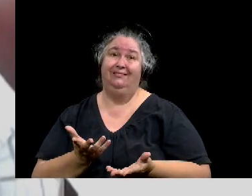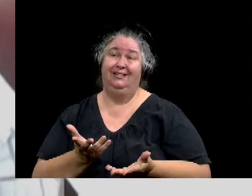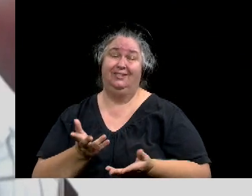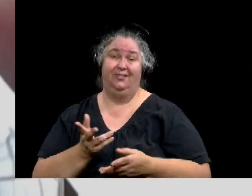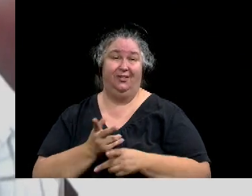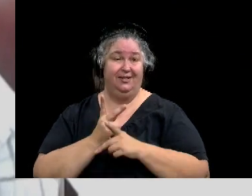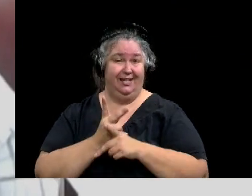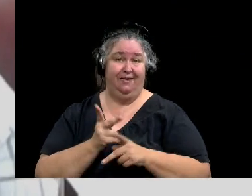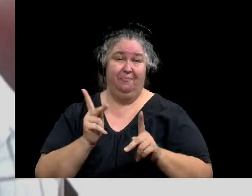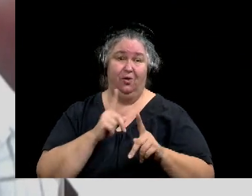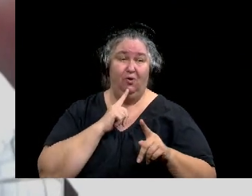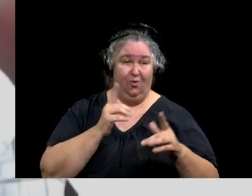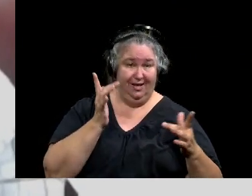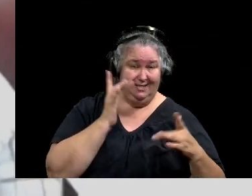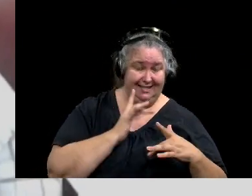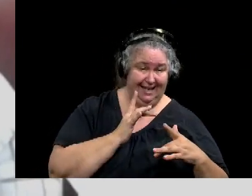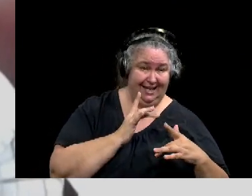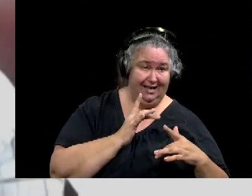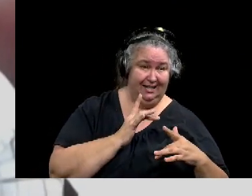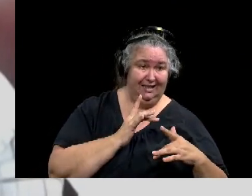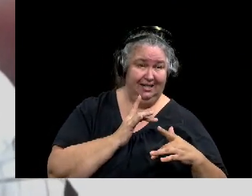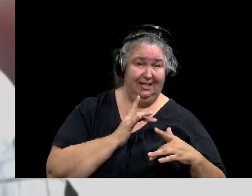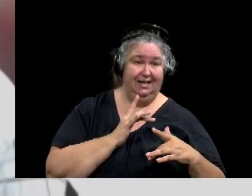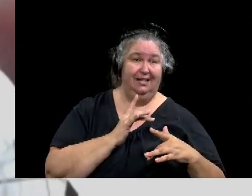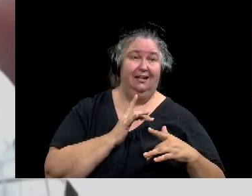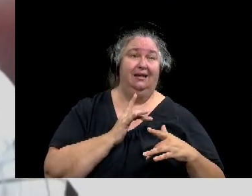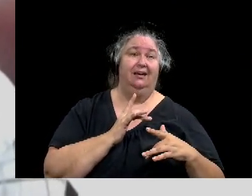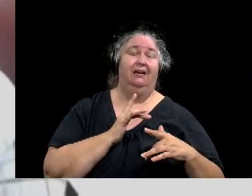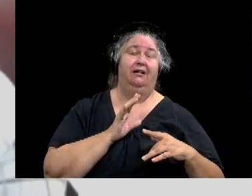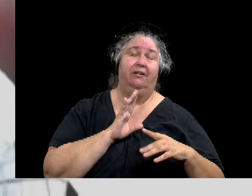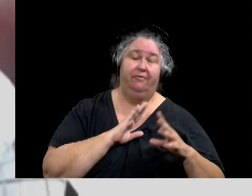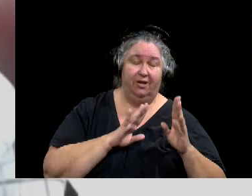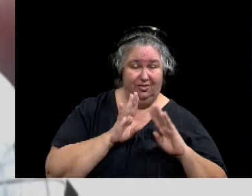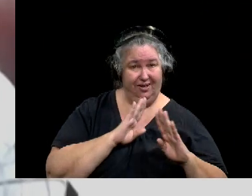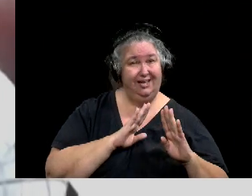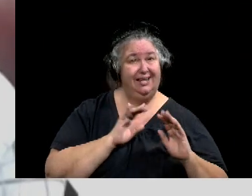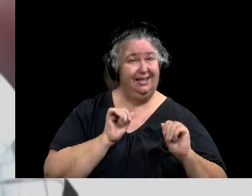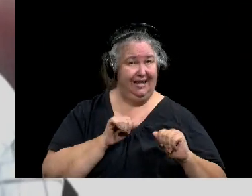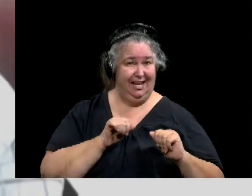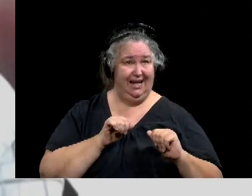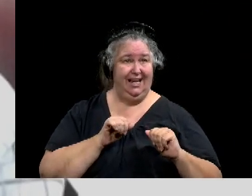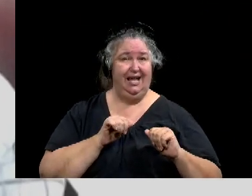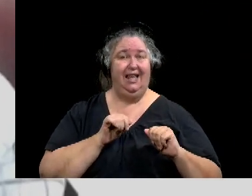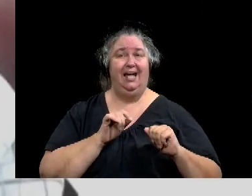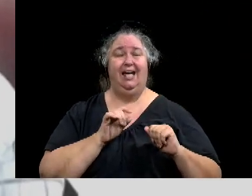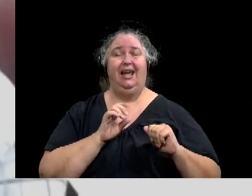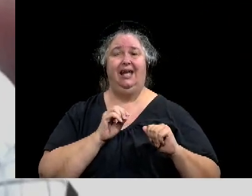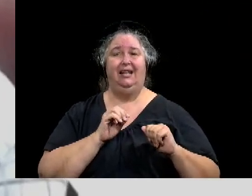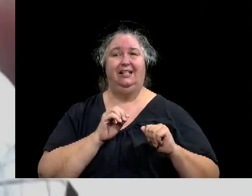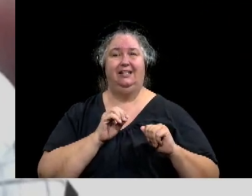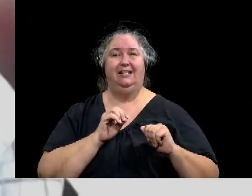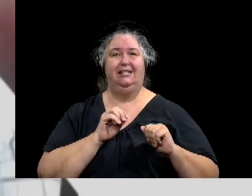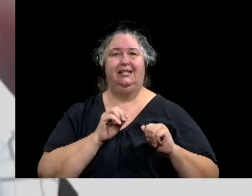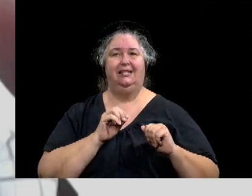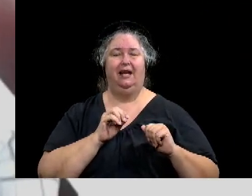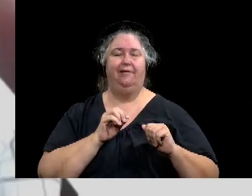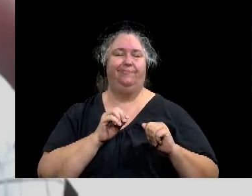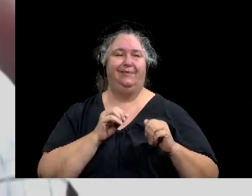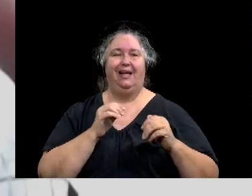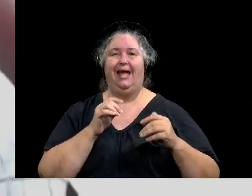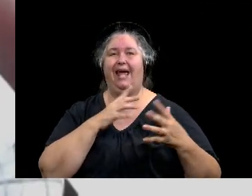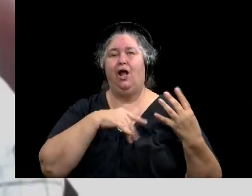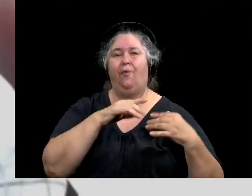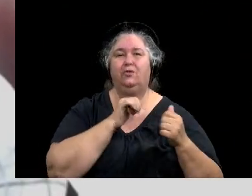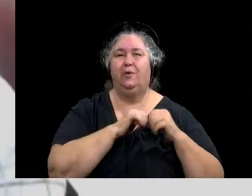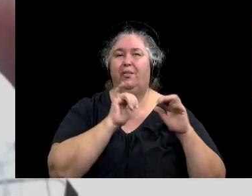of folks who are sick, and that can be frustrating. The ability to interact with these patients is pretty limited, so